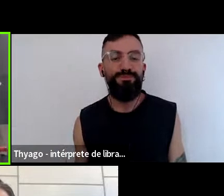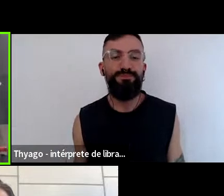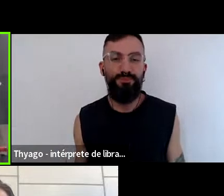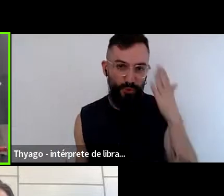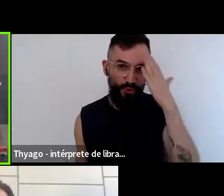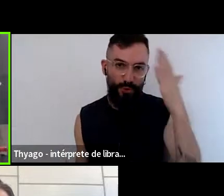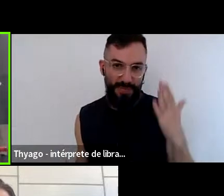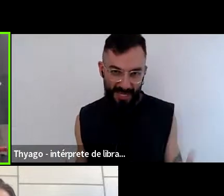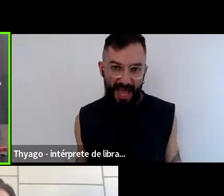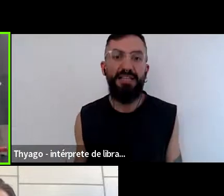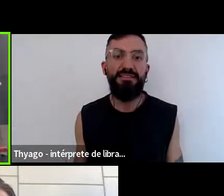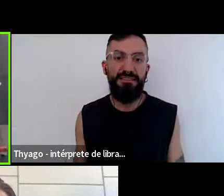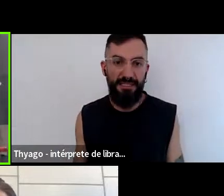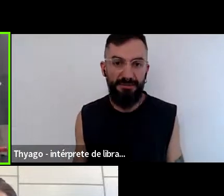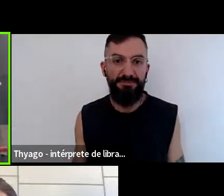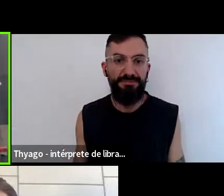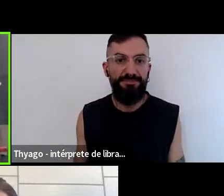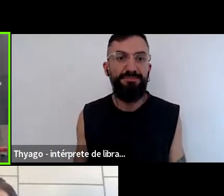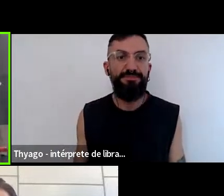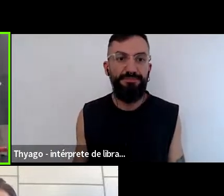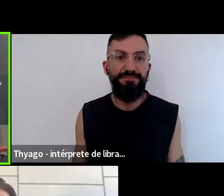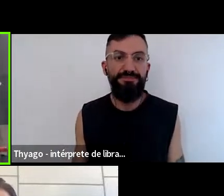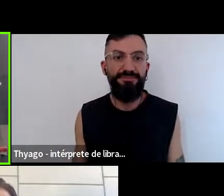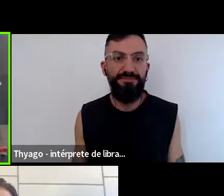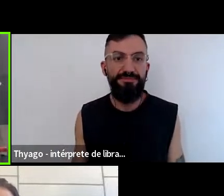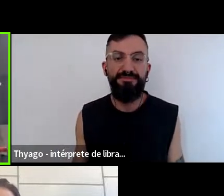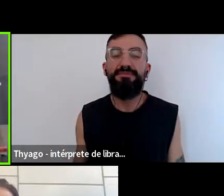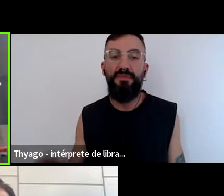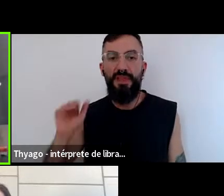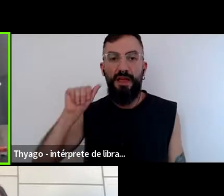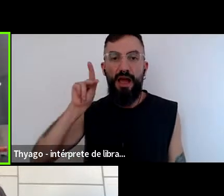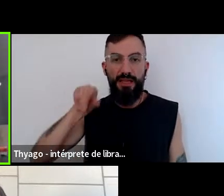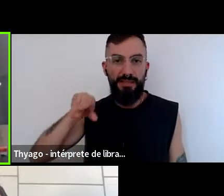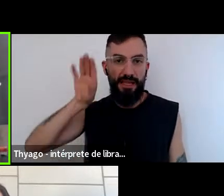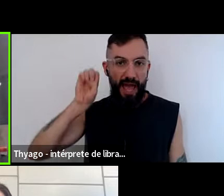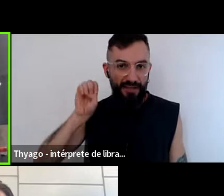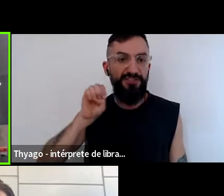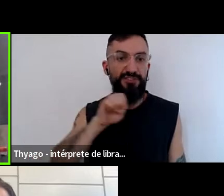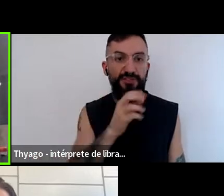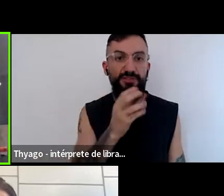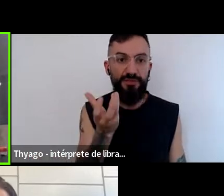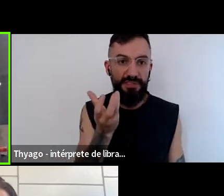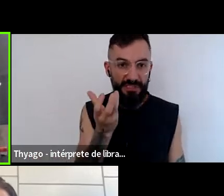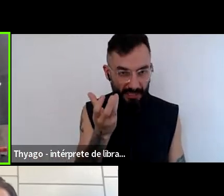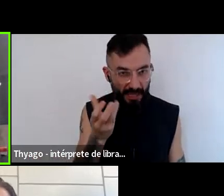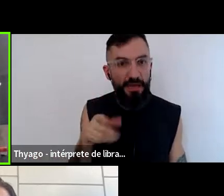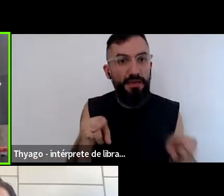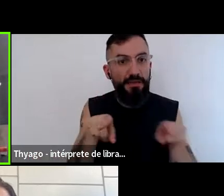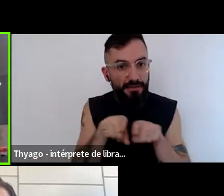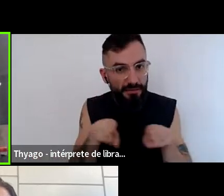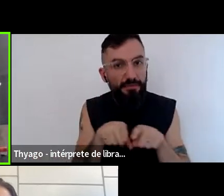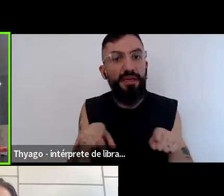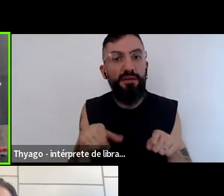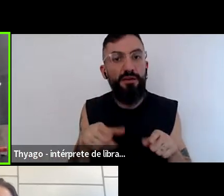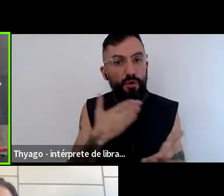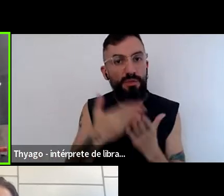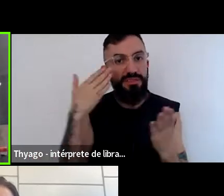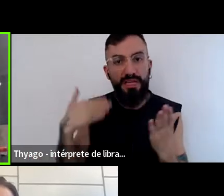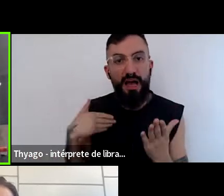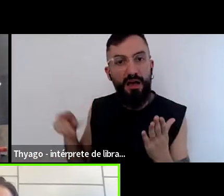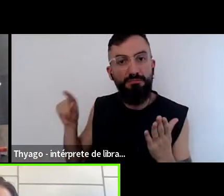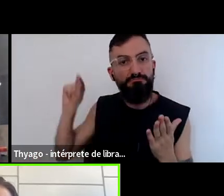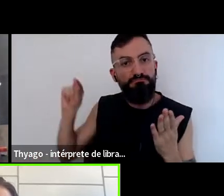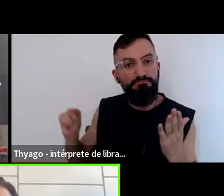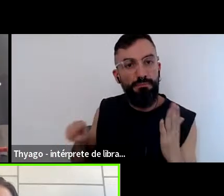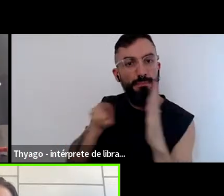Thank you. Thank you. Adelaide, would you like to read the comments and the questions, or